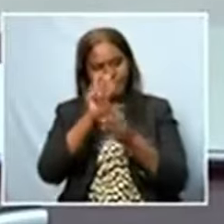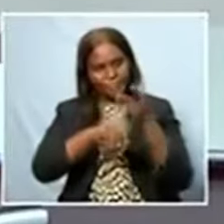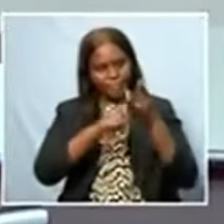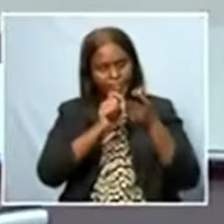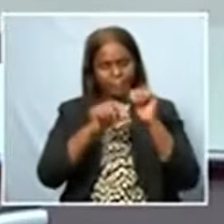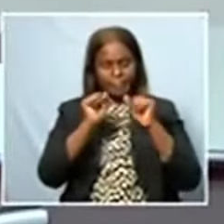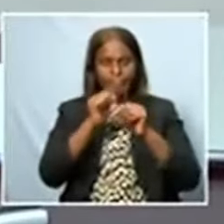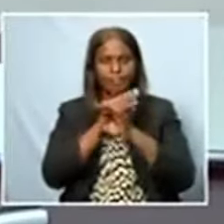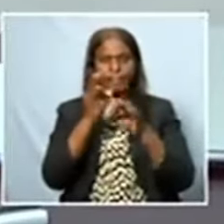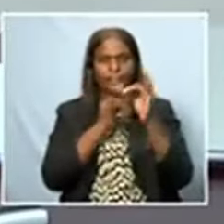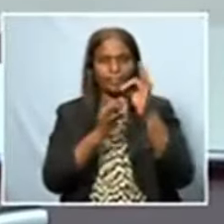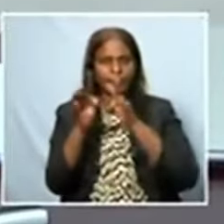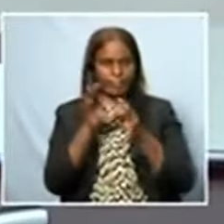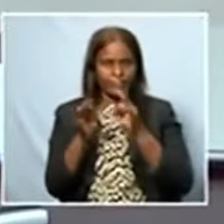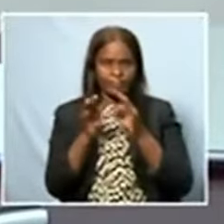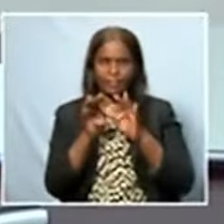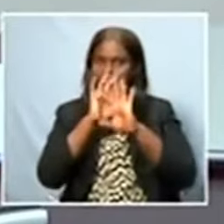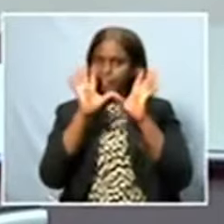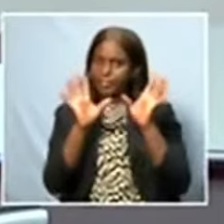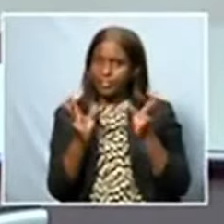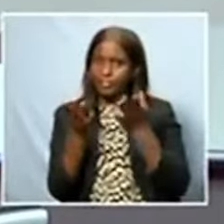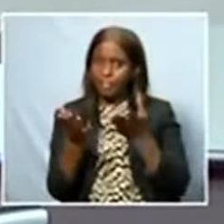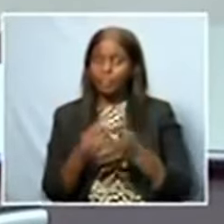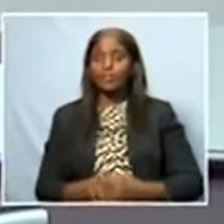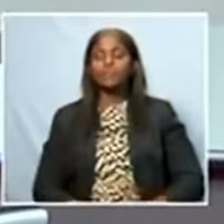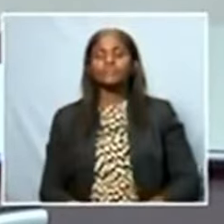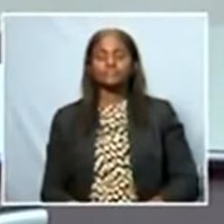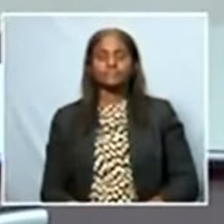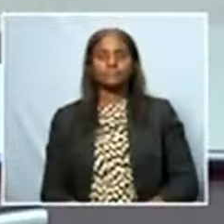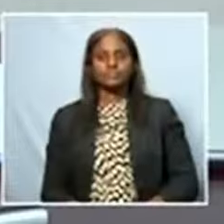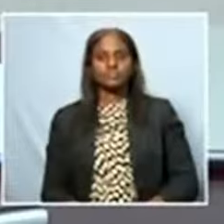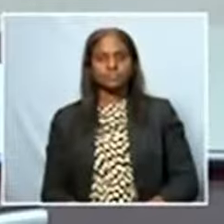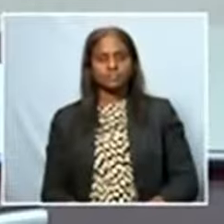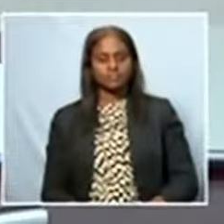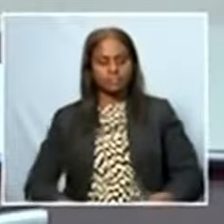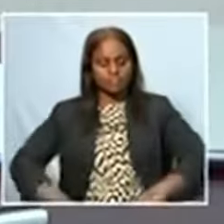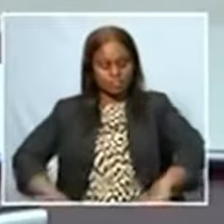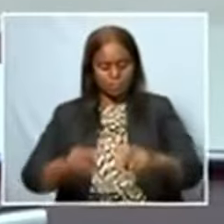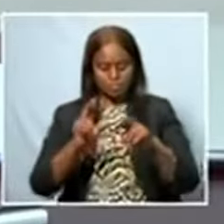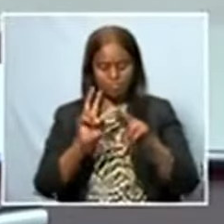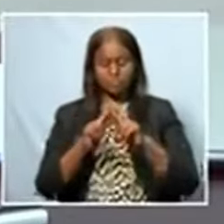we could just amplify on that aspect. Chair,